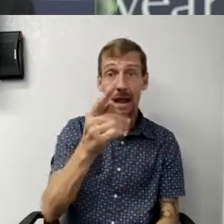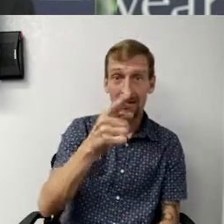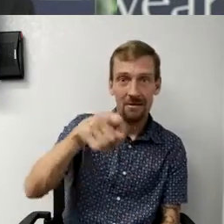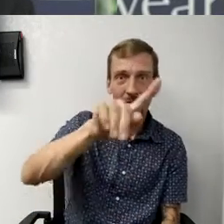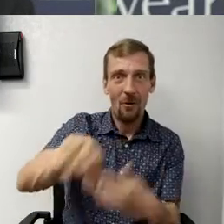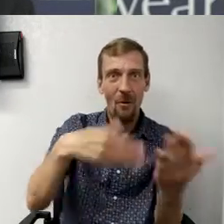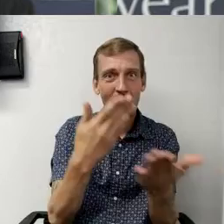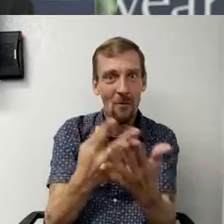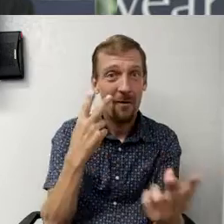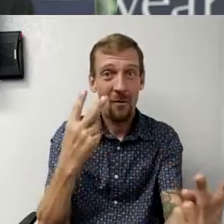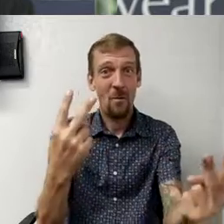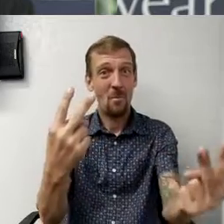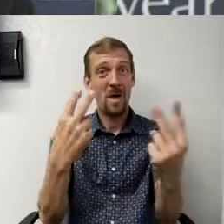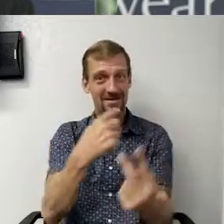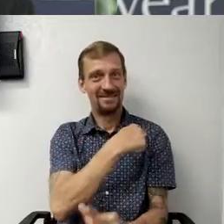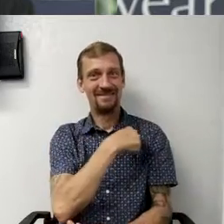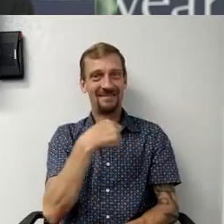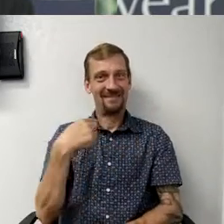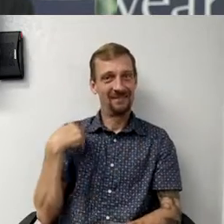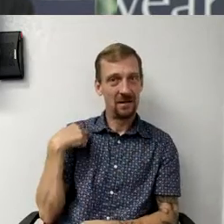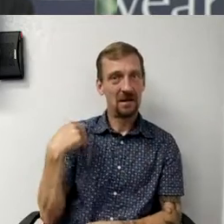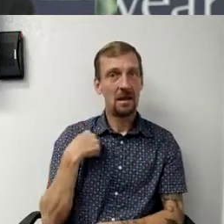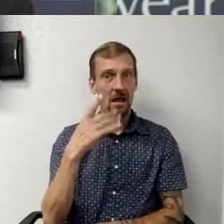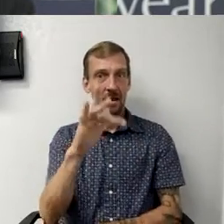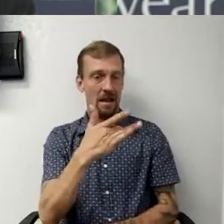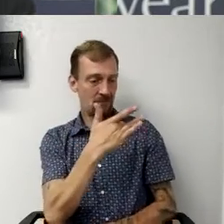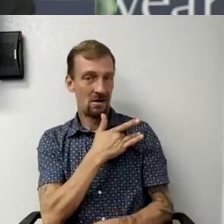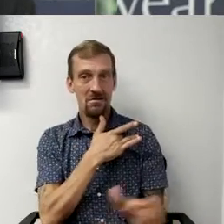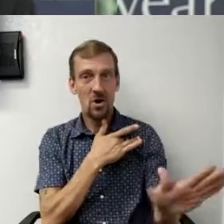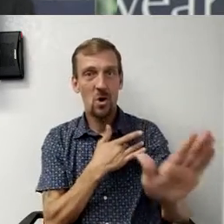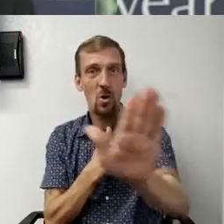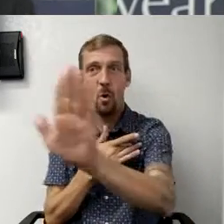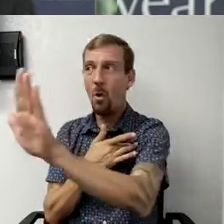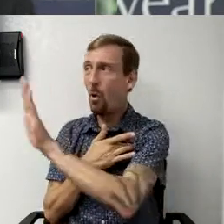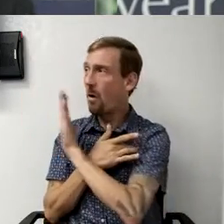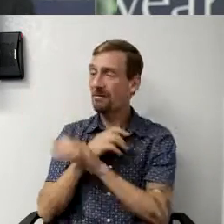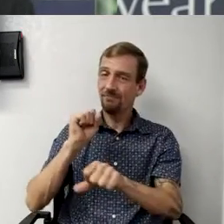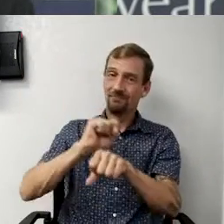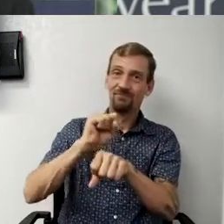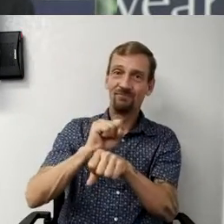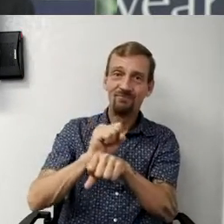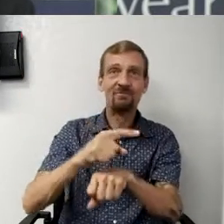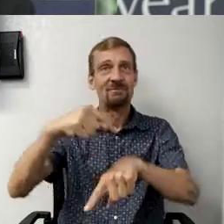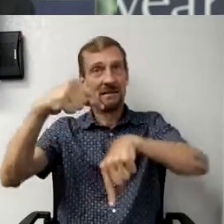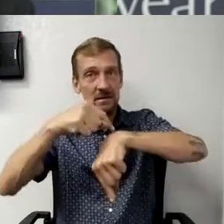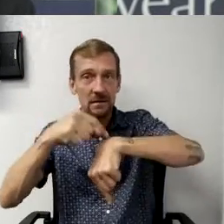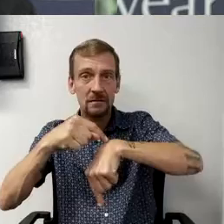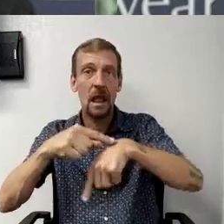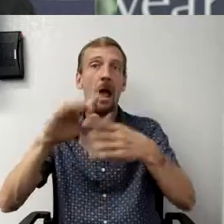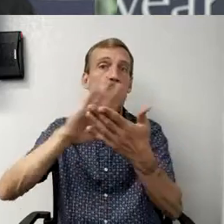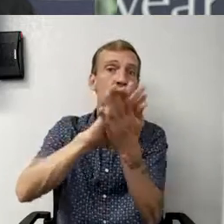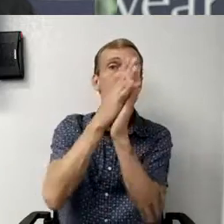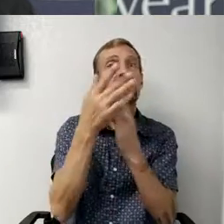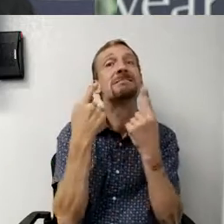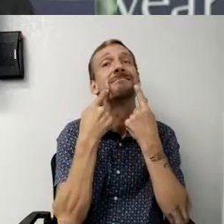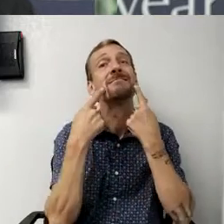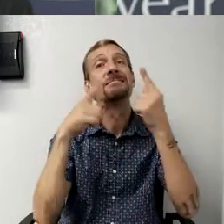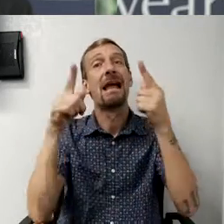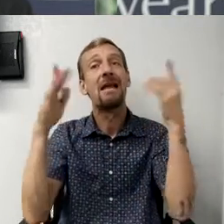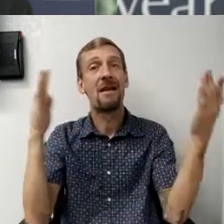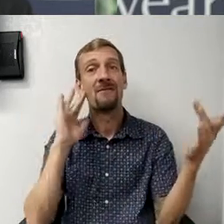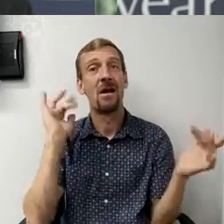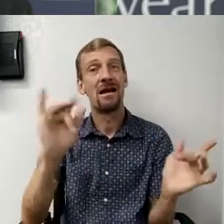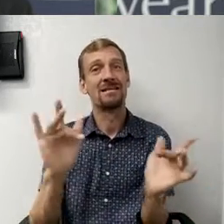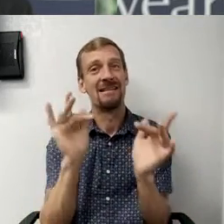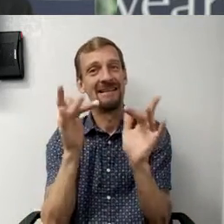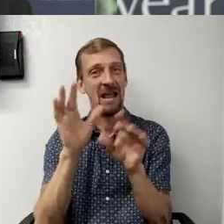the webinar right now. I appreciate the time that you guys have put into the success of this webinar, and I